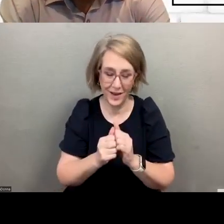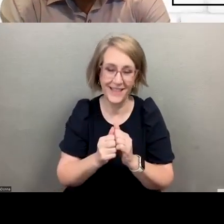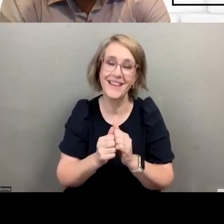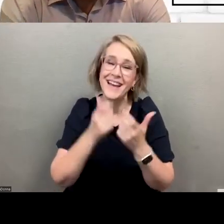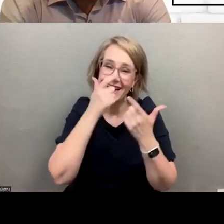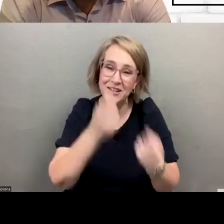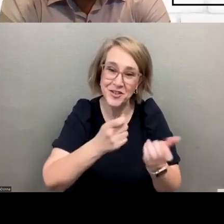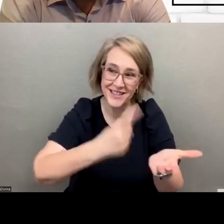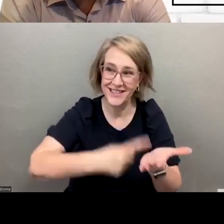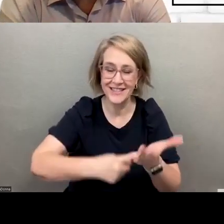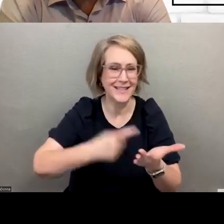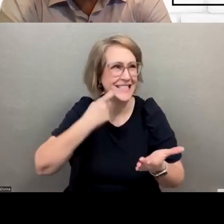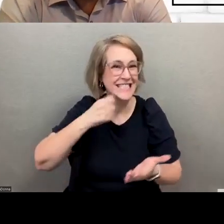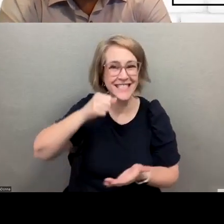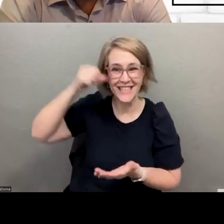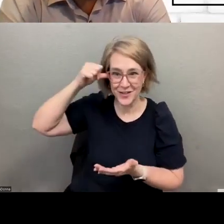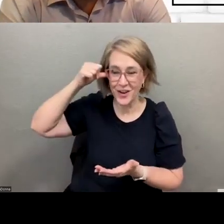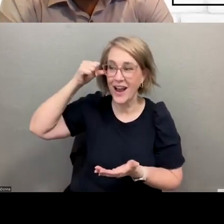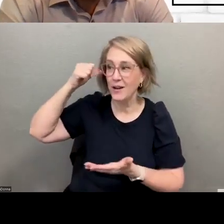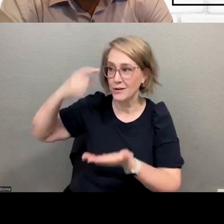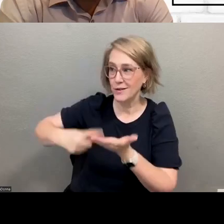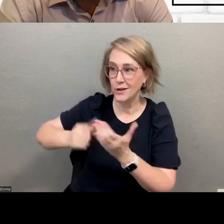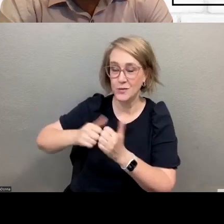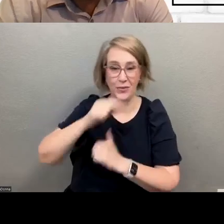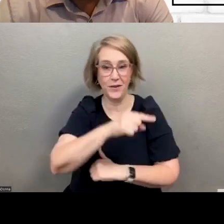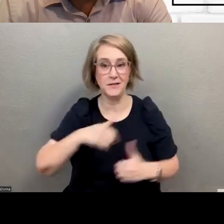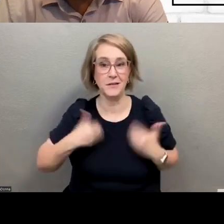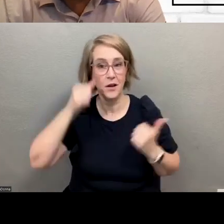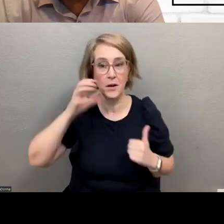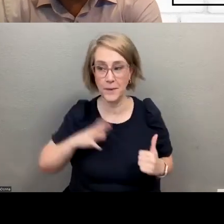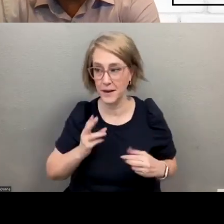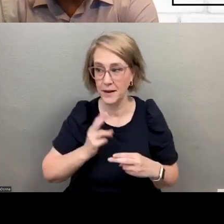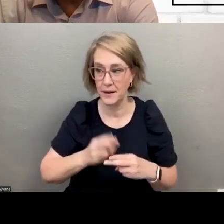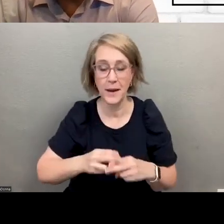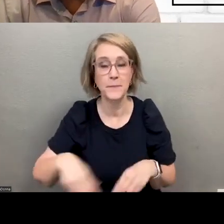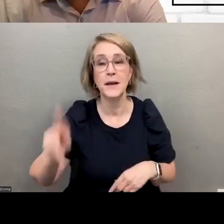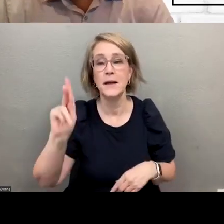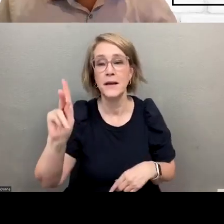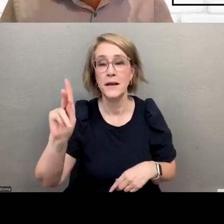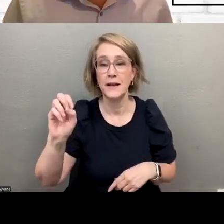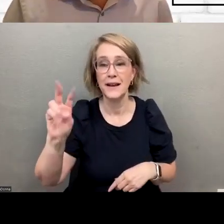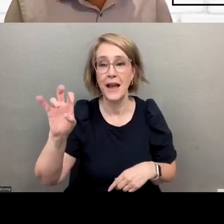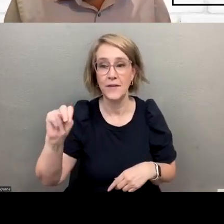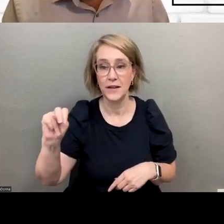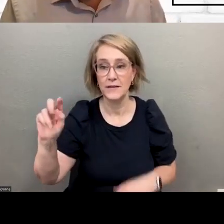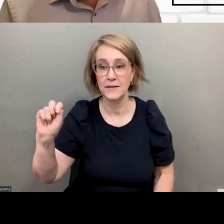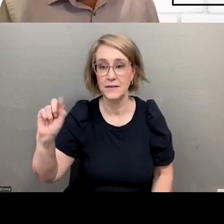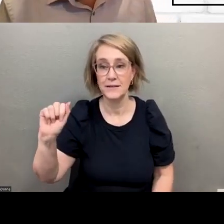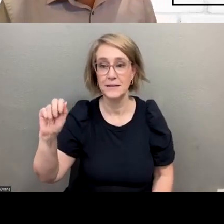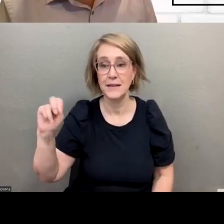discussion with this young man just yesterday. And this young man's name is Kevin Tanner, and he is the Behavioral Health